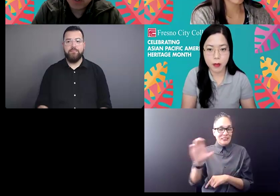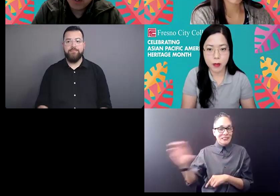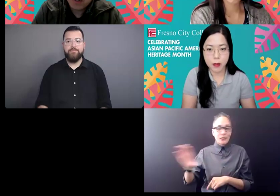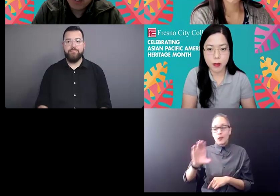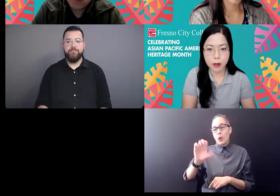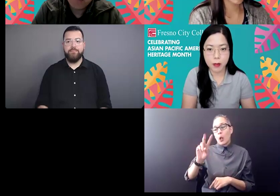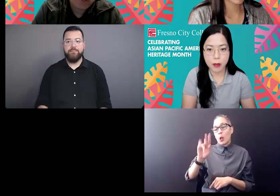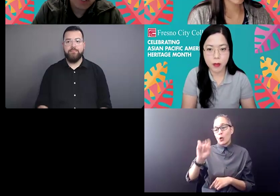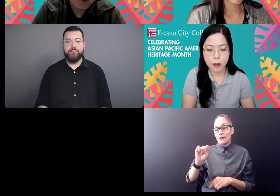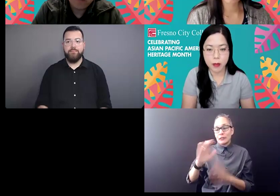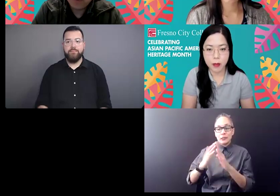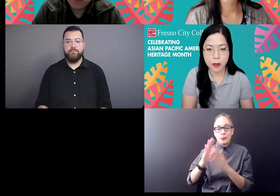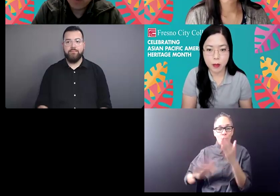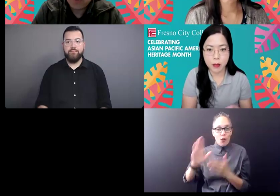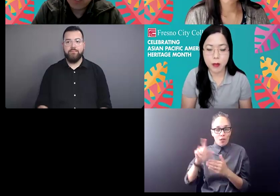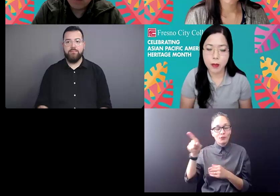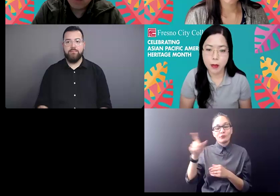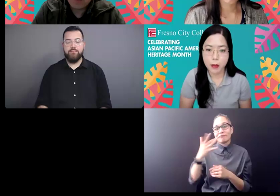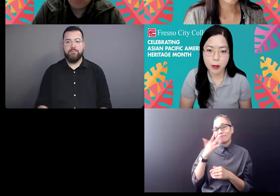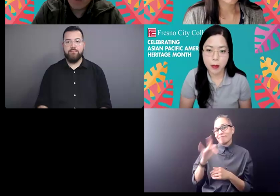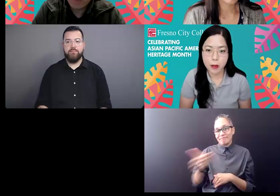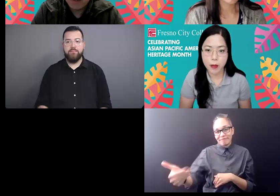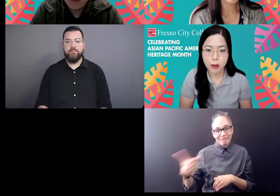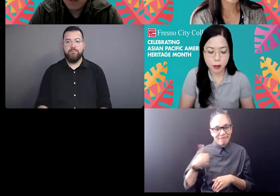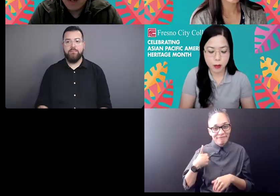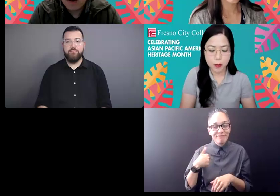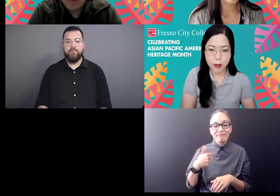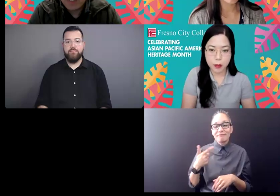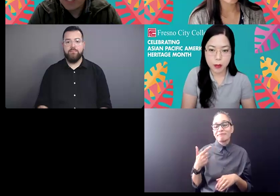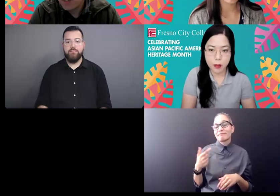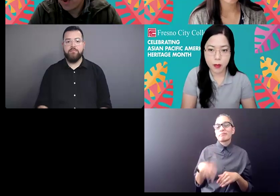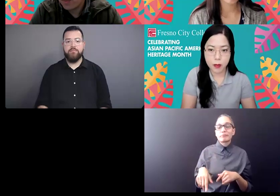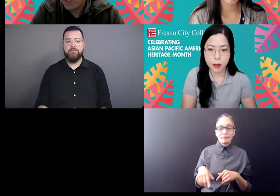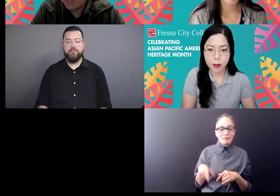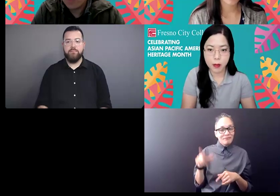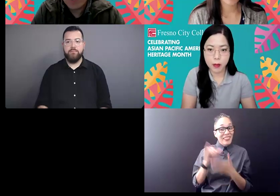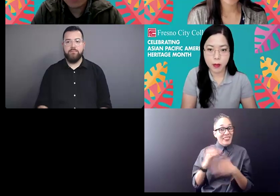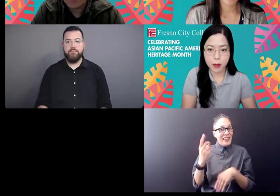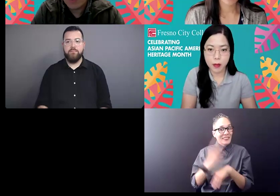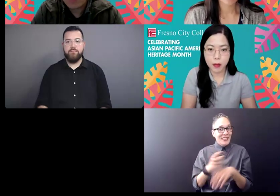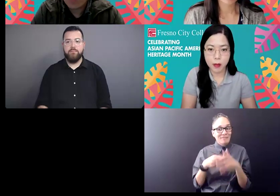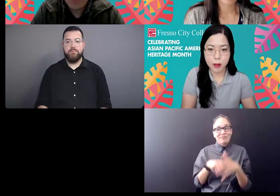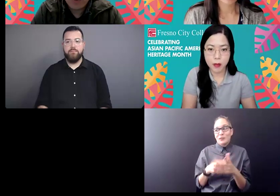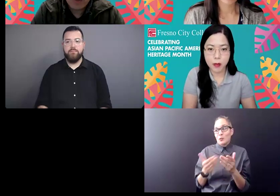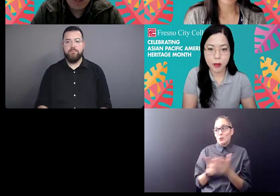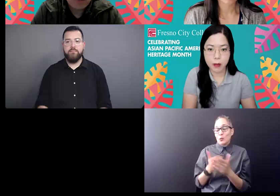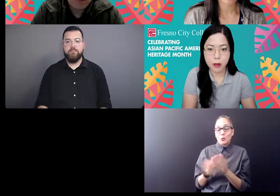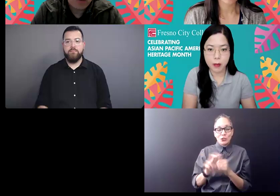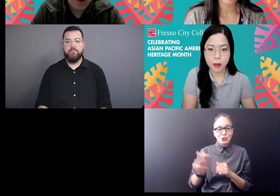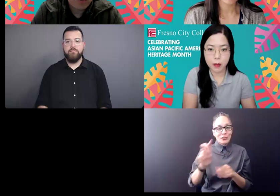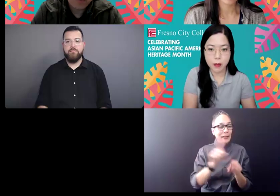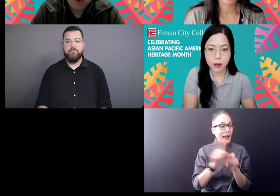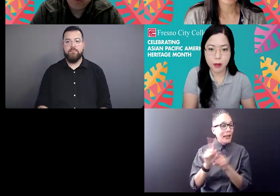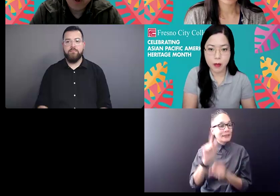adjunct position. And I was fortunate enough to receive a callback. And then that day marked the beginning of my journey as a librarian. And